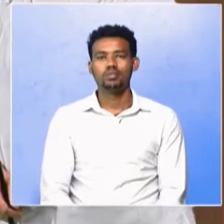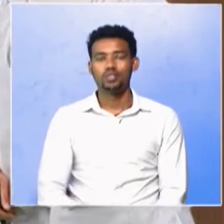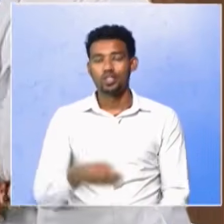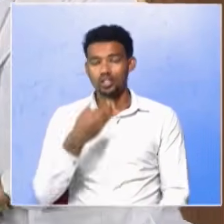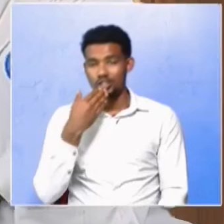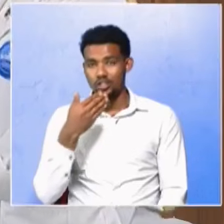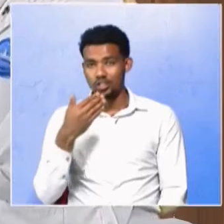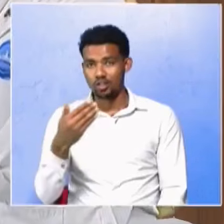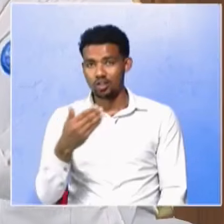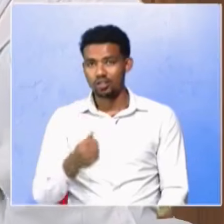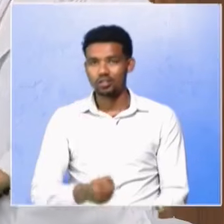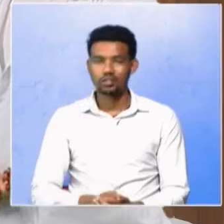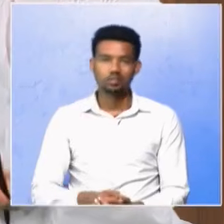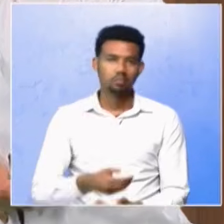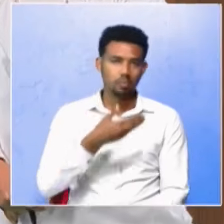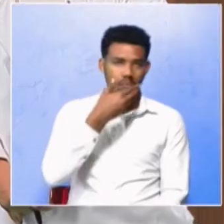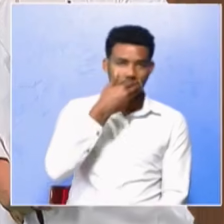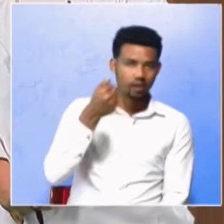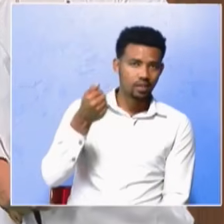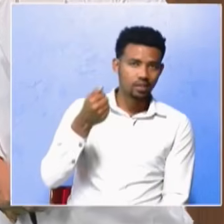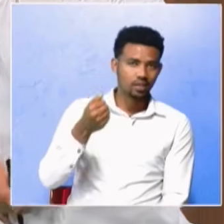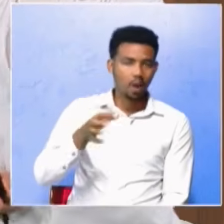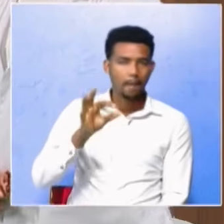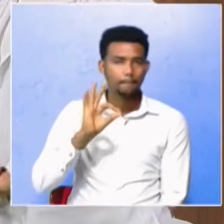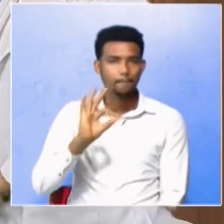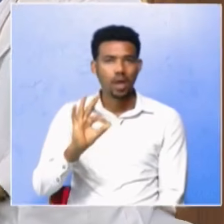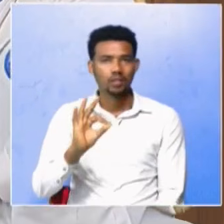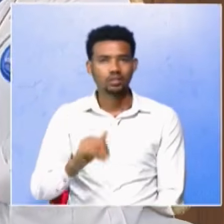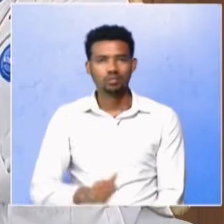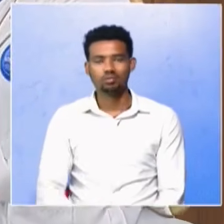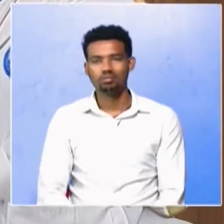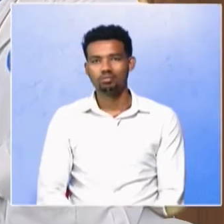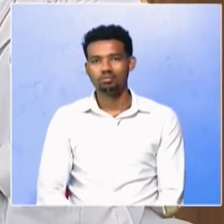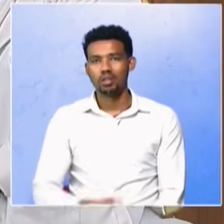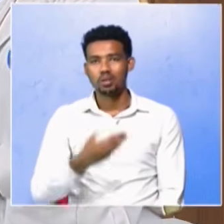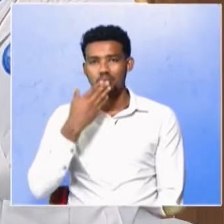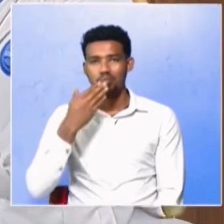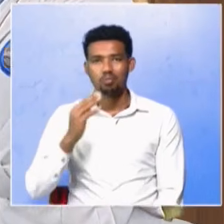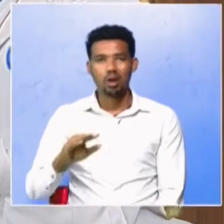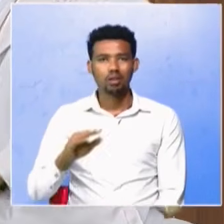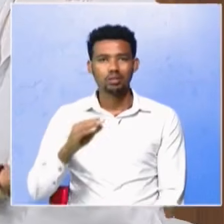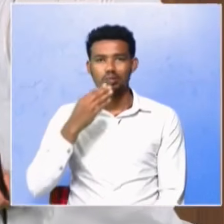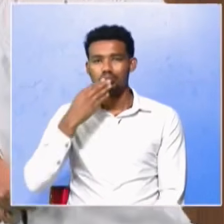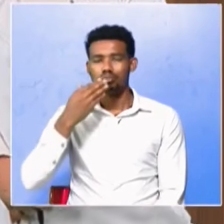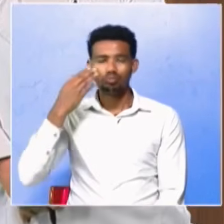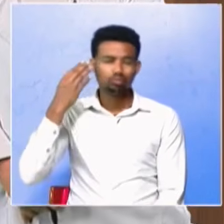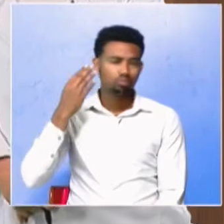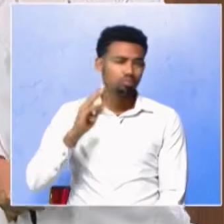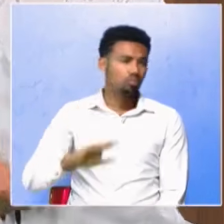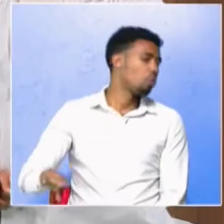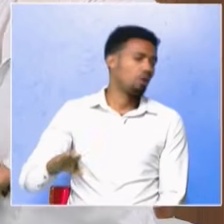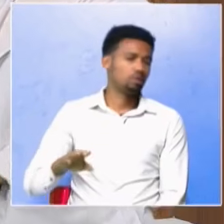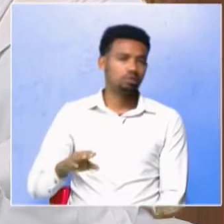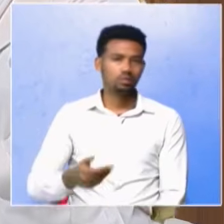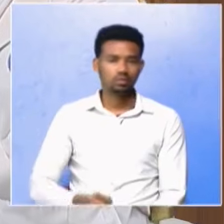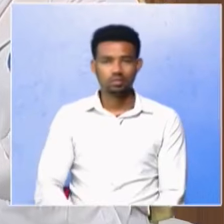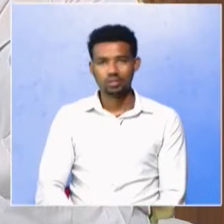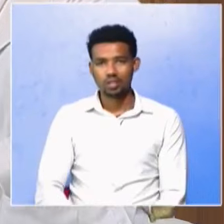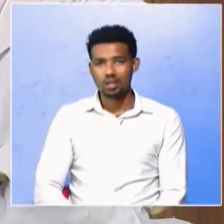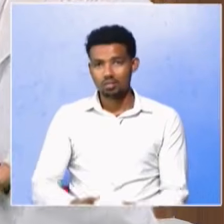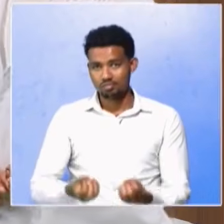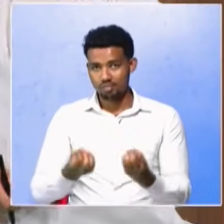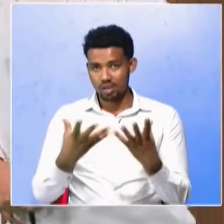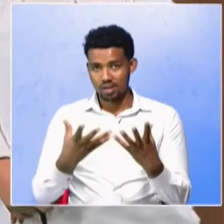Good, better, best. Bad, worse, worst.